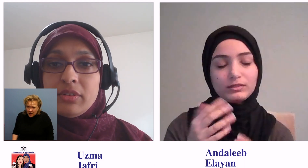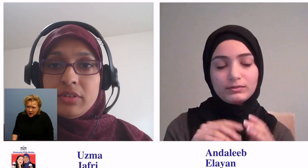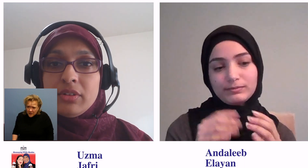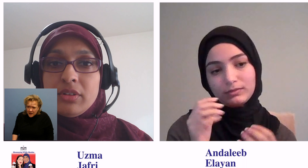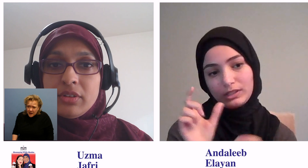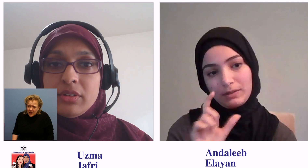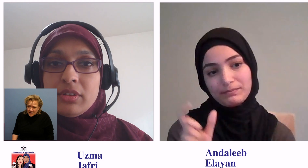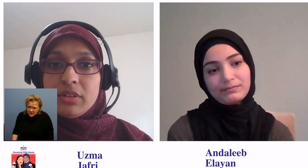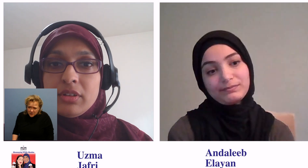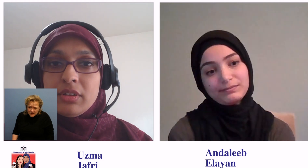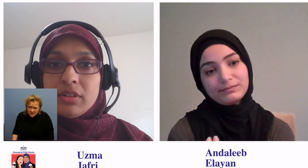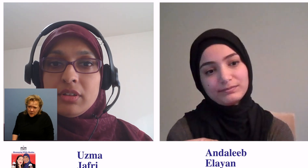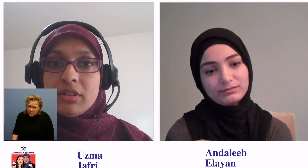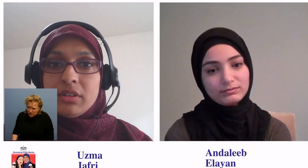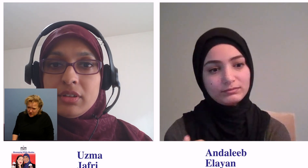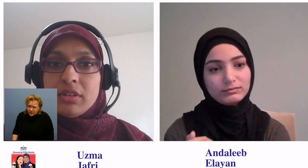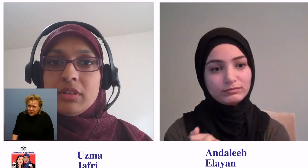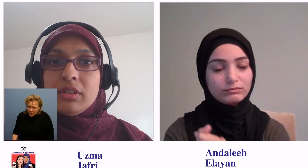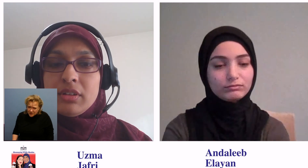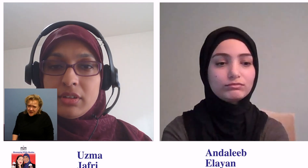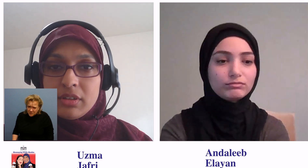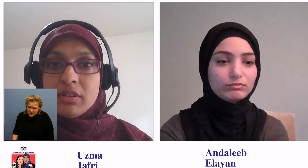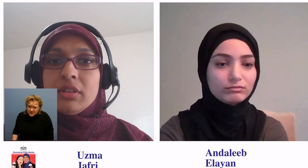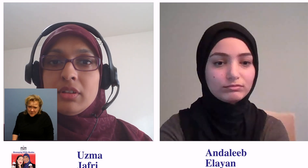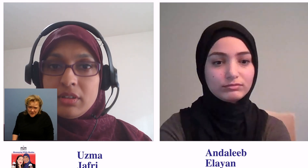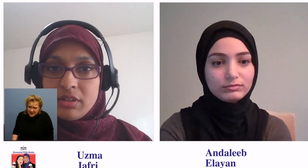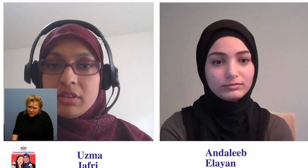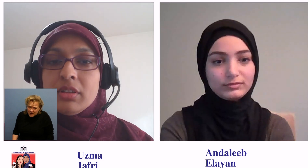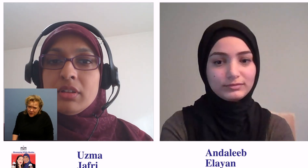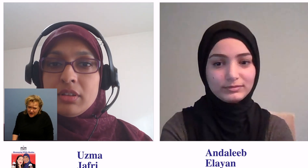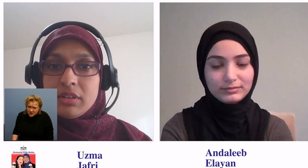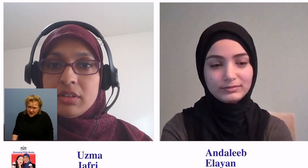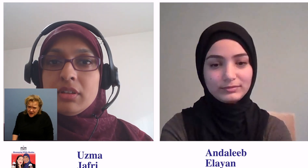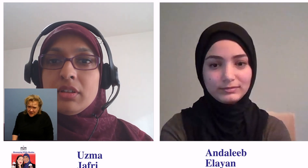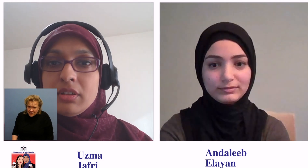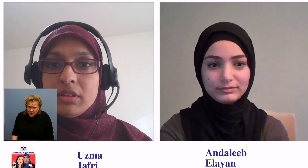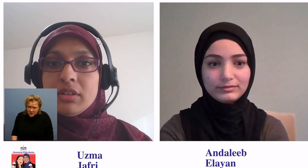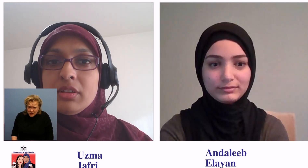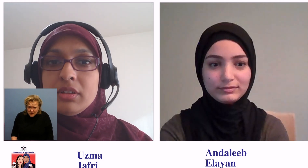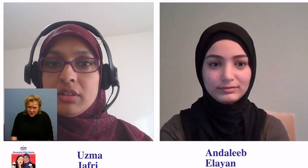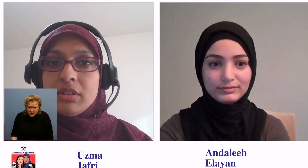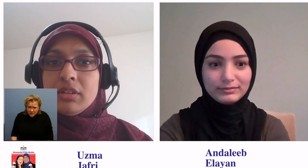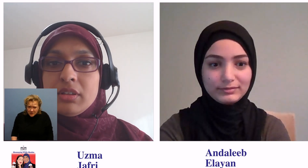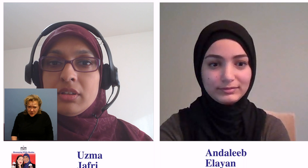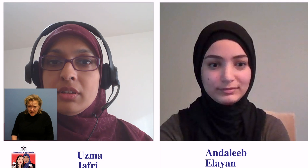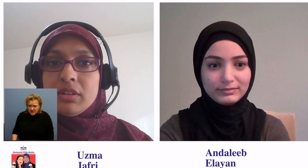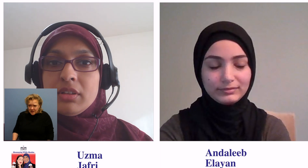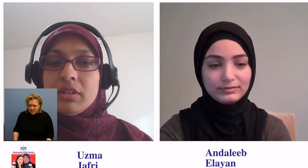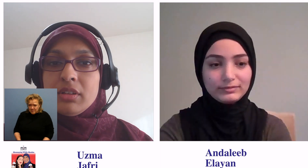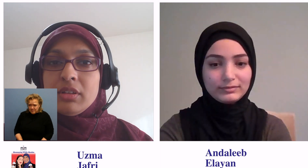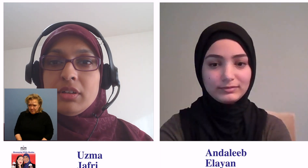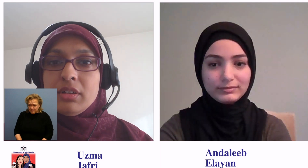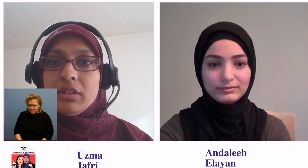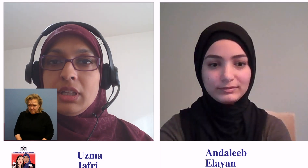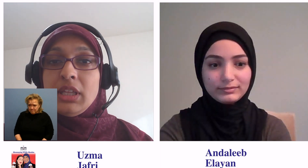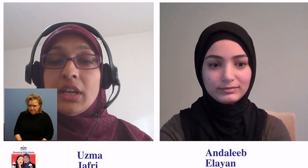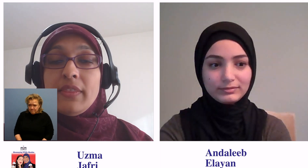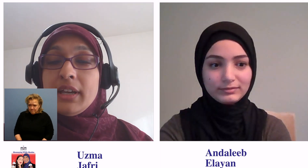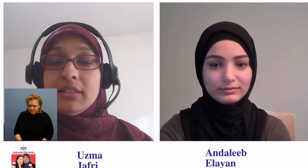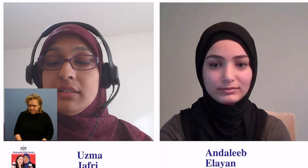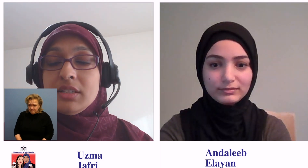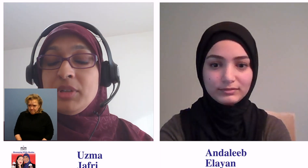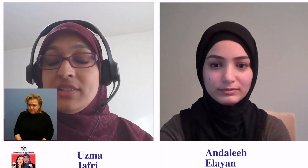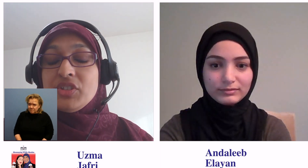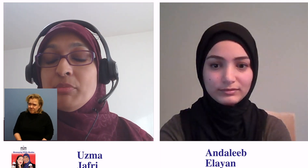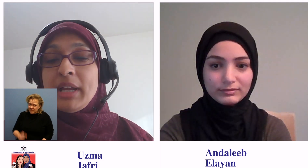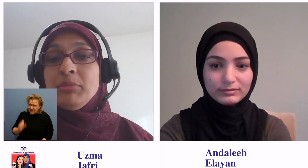growing up. And so it's so important for deaf Muslims at whatever age to get the information about the religion, about Islam. Yeah,